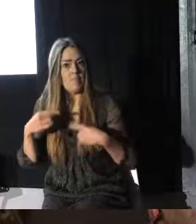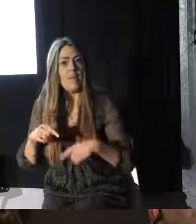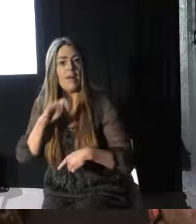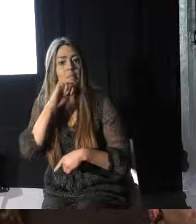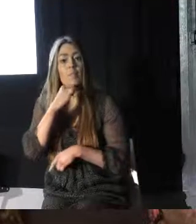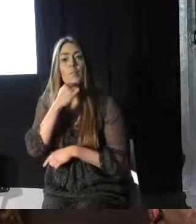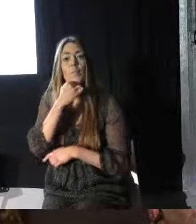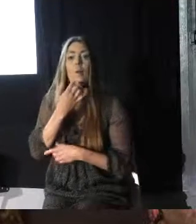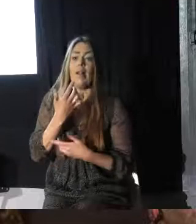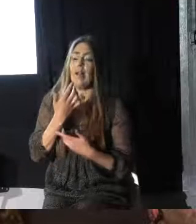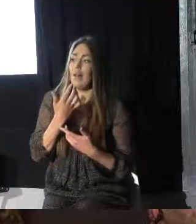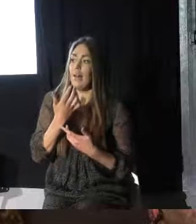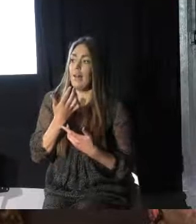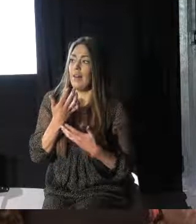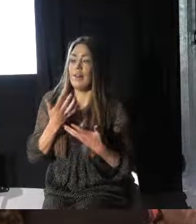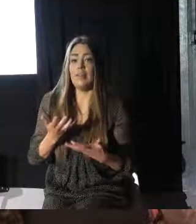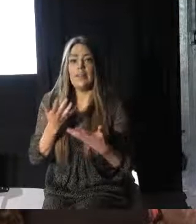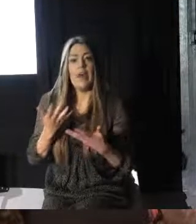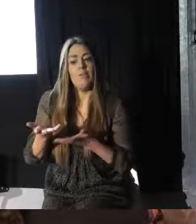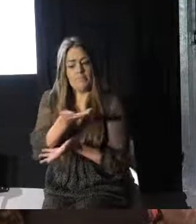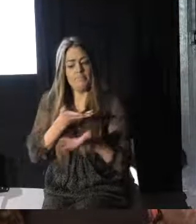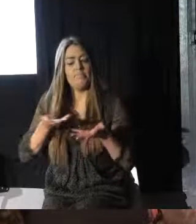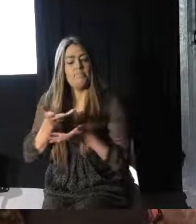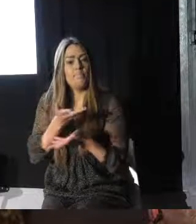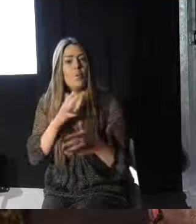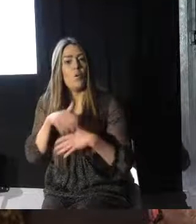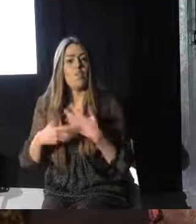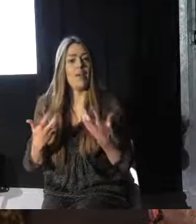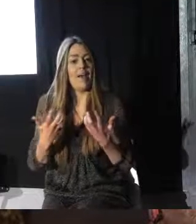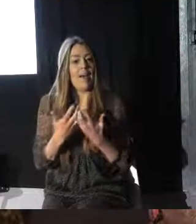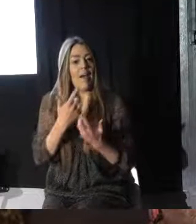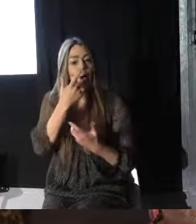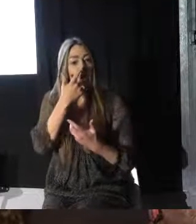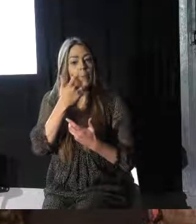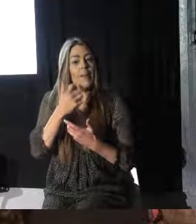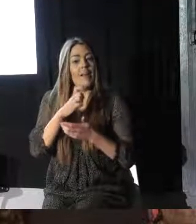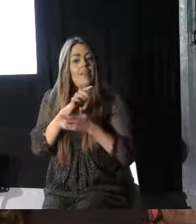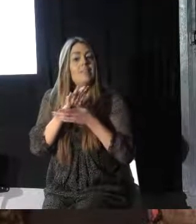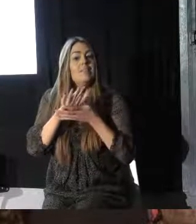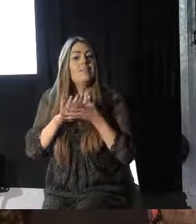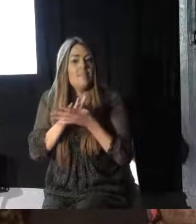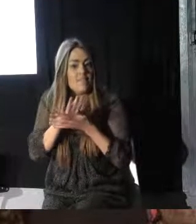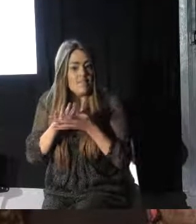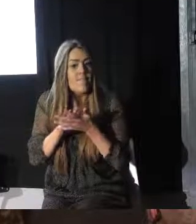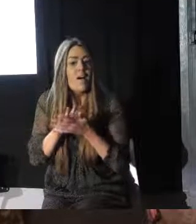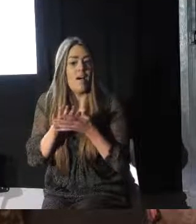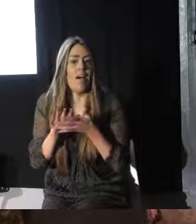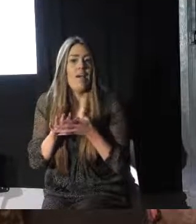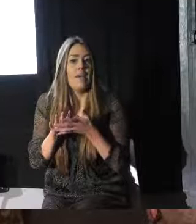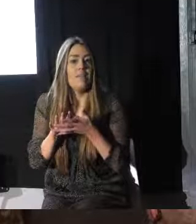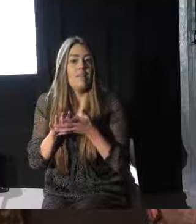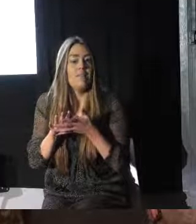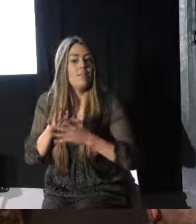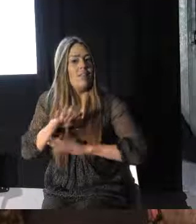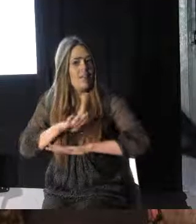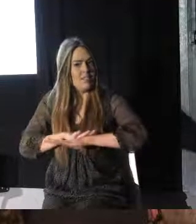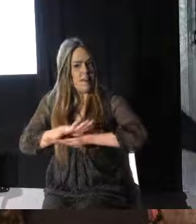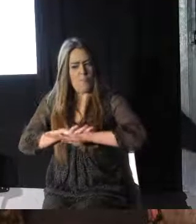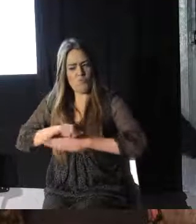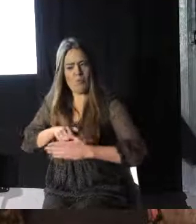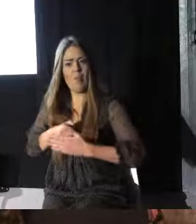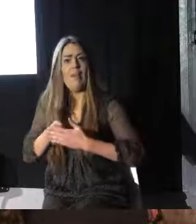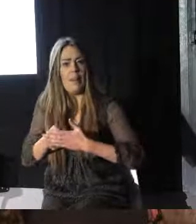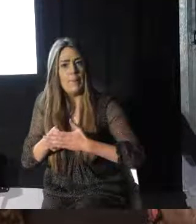want not only to talk about how we might define the temporal